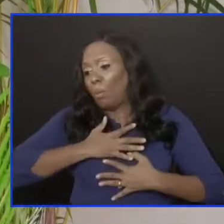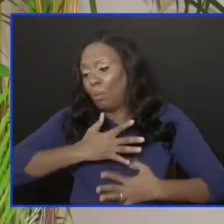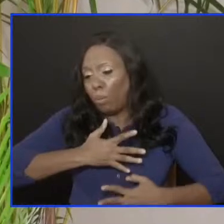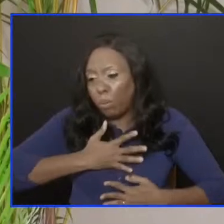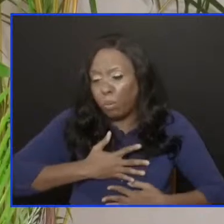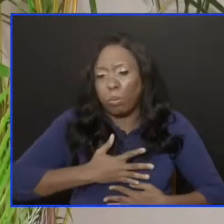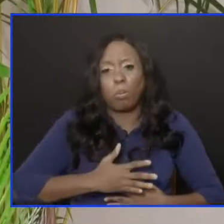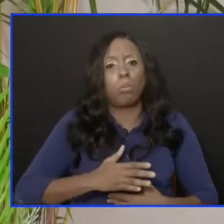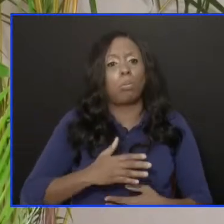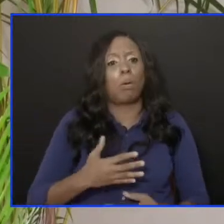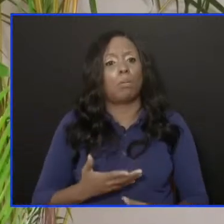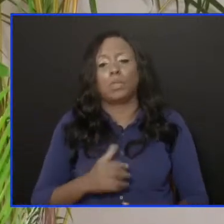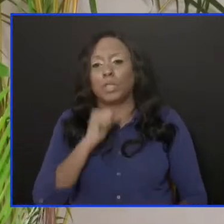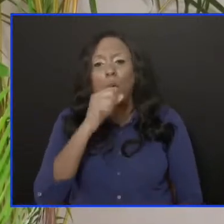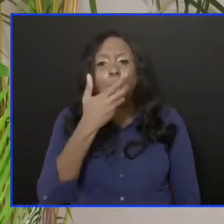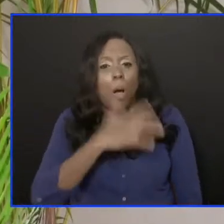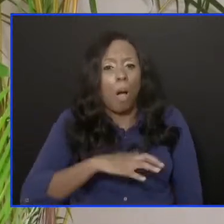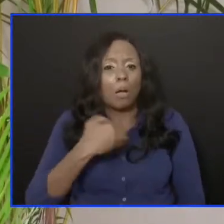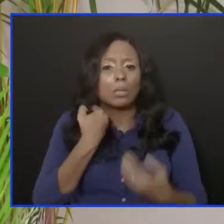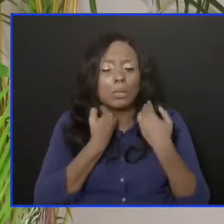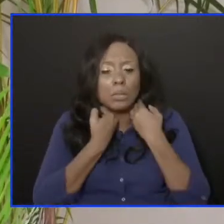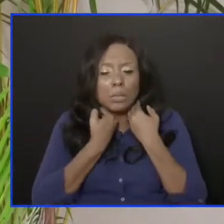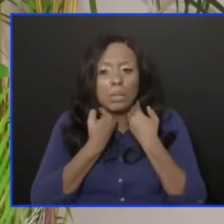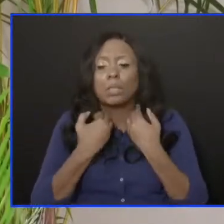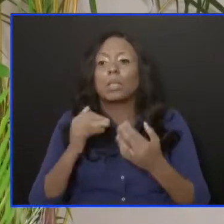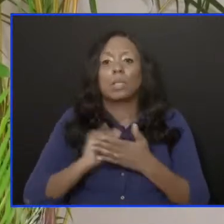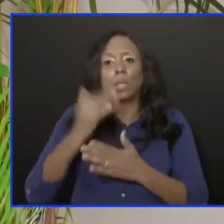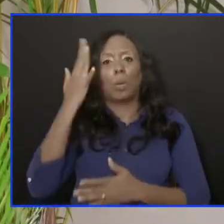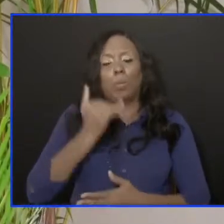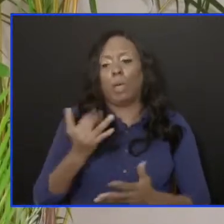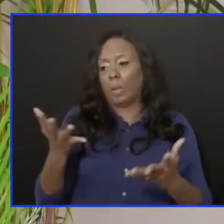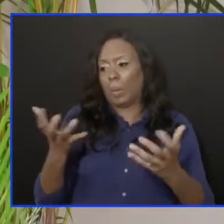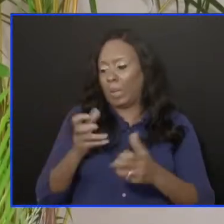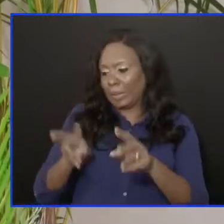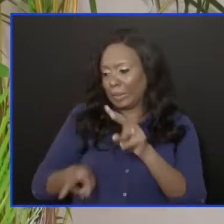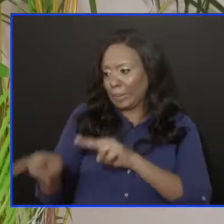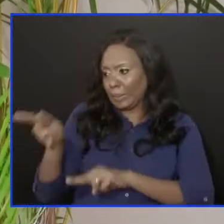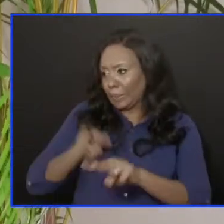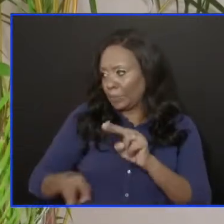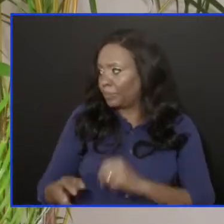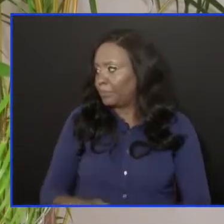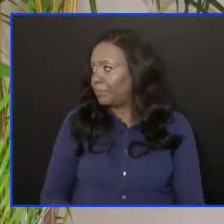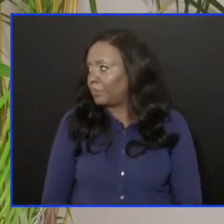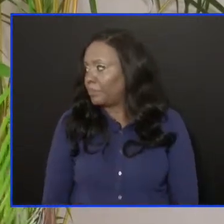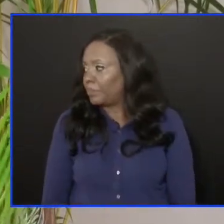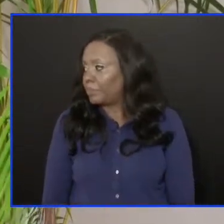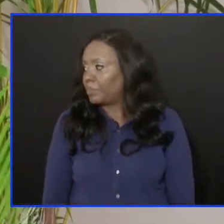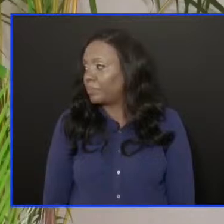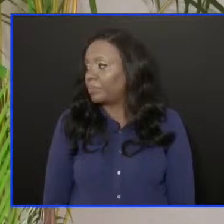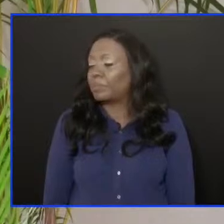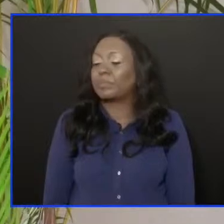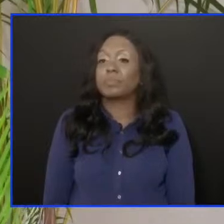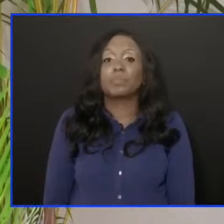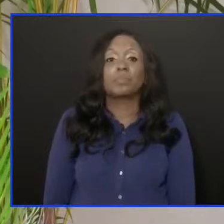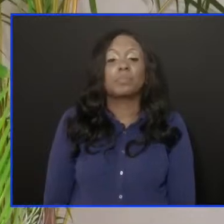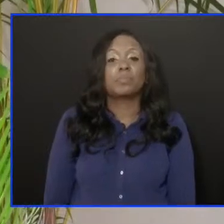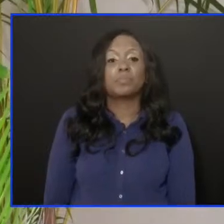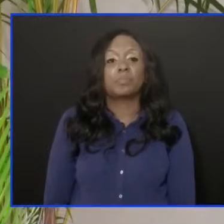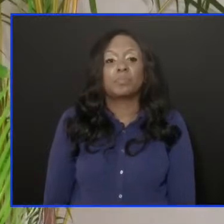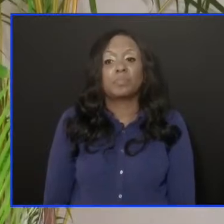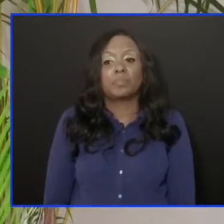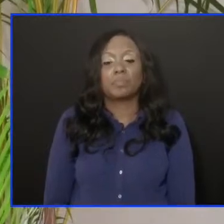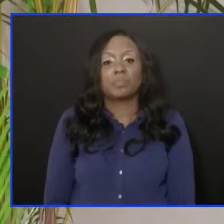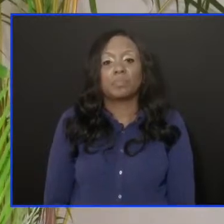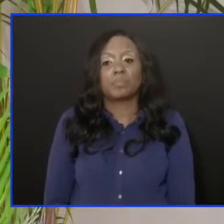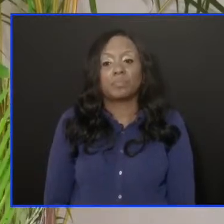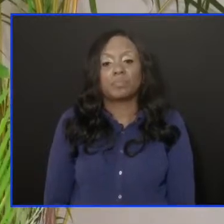concept of surveillance. We are glad to hear that the tests which